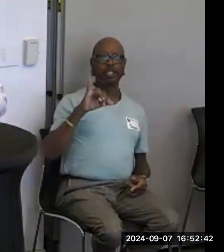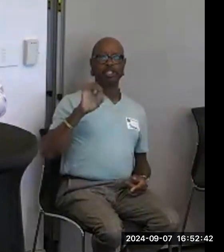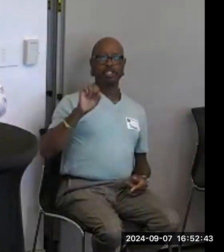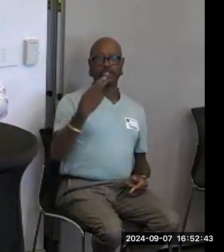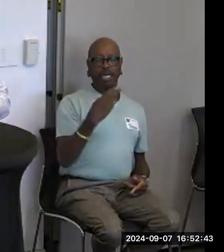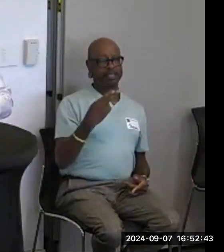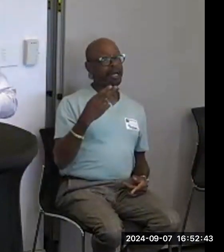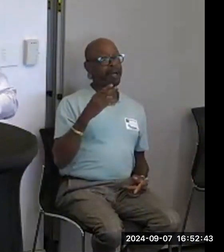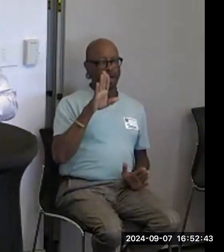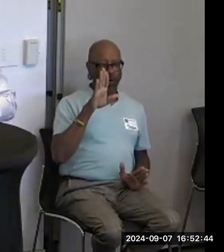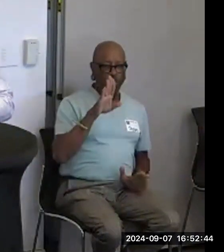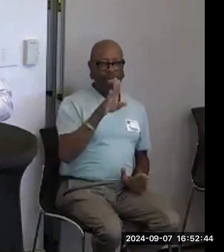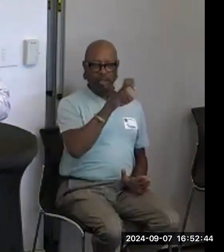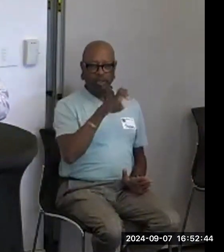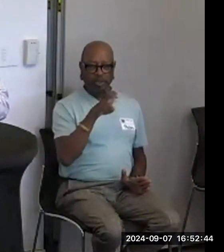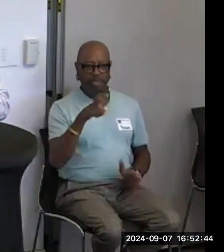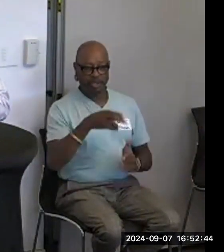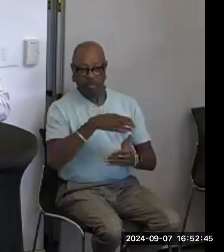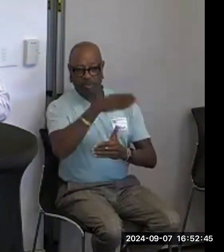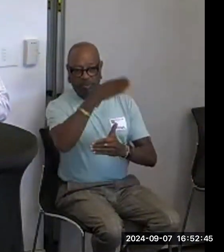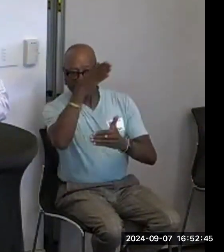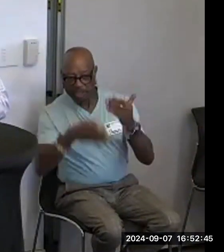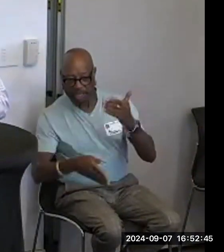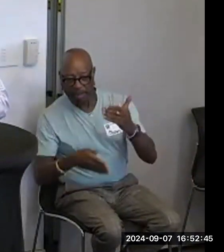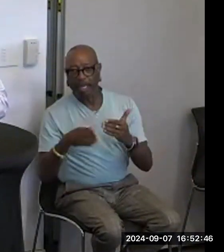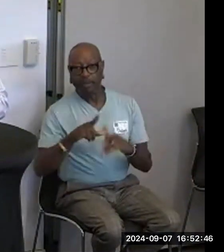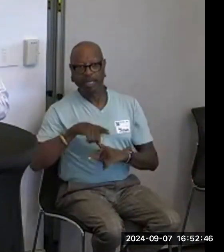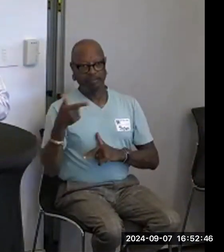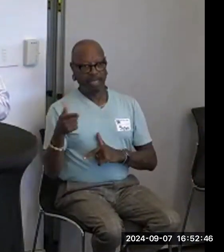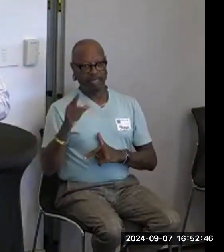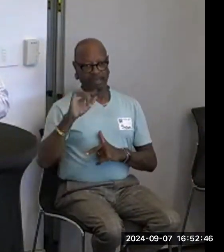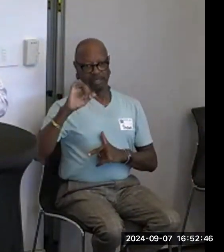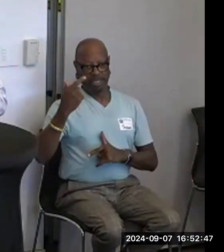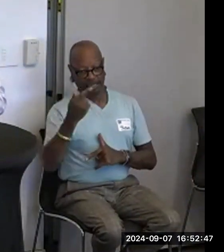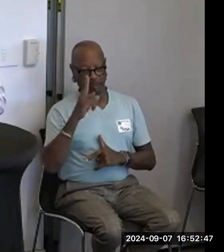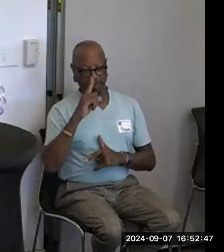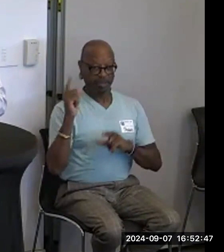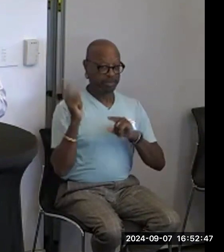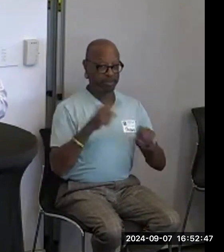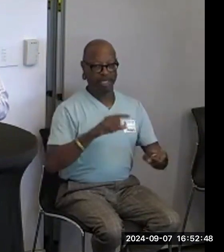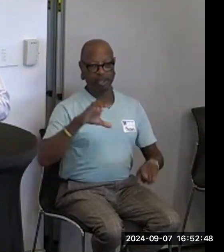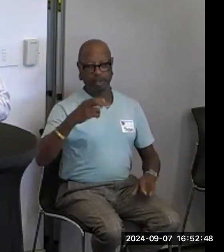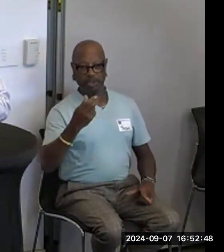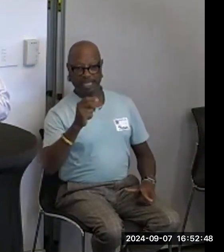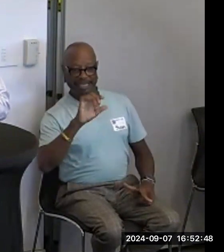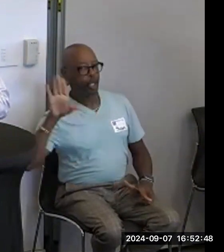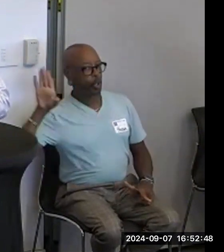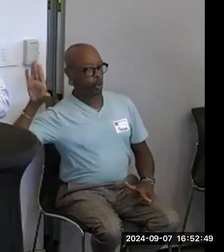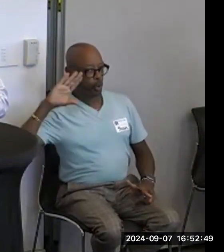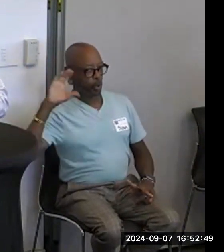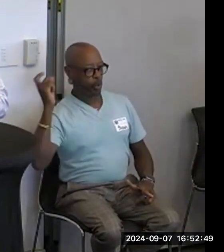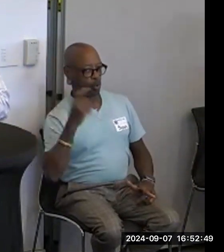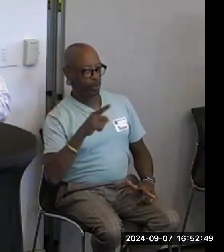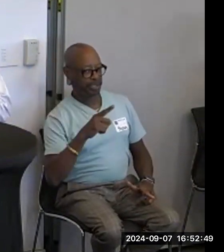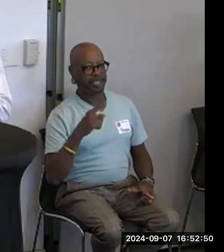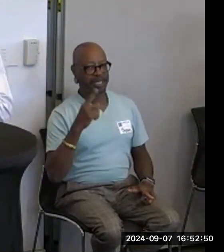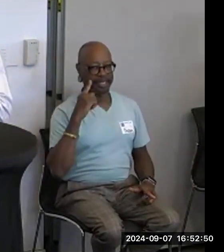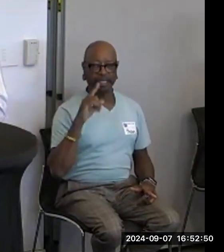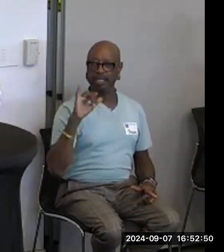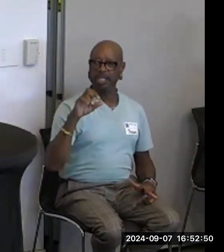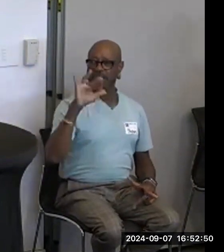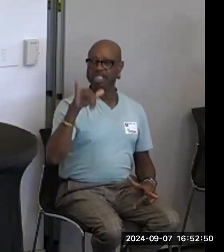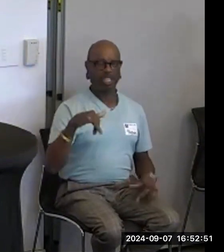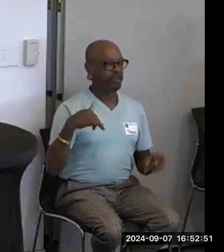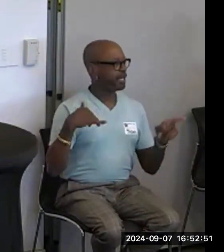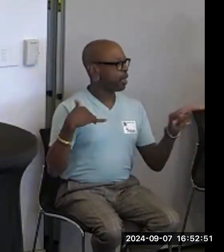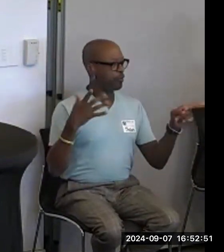It's a great transition to finish up by, I want to hand it back to Ting to respond to Chancey's question, which I think Jerry sort